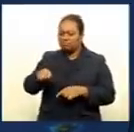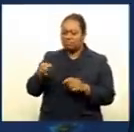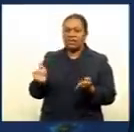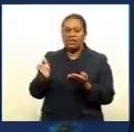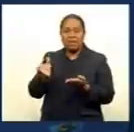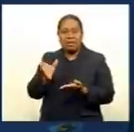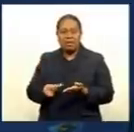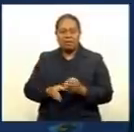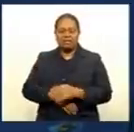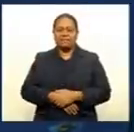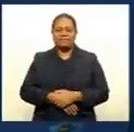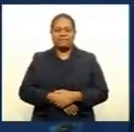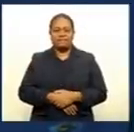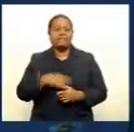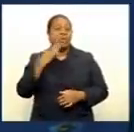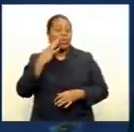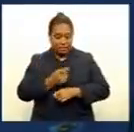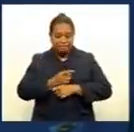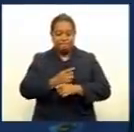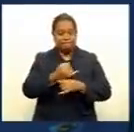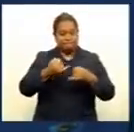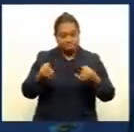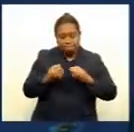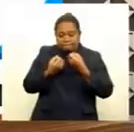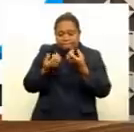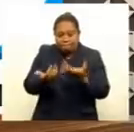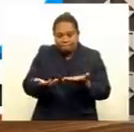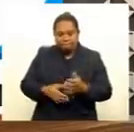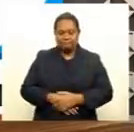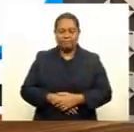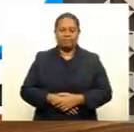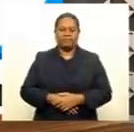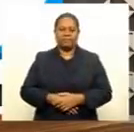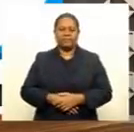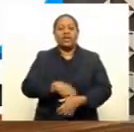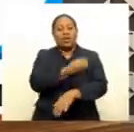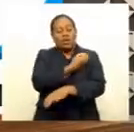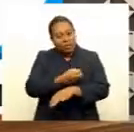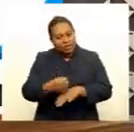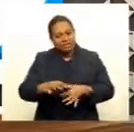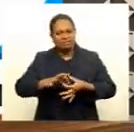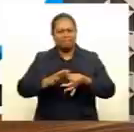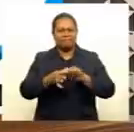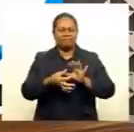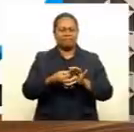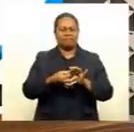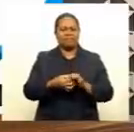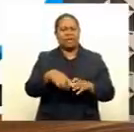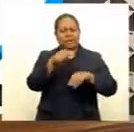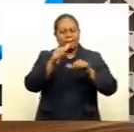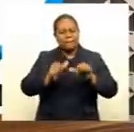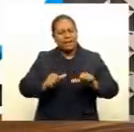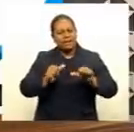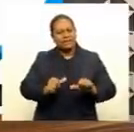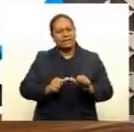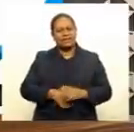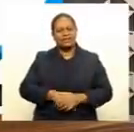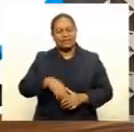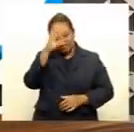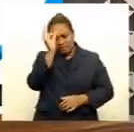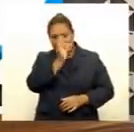that. So once the guidelines are out, we'll let the media know. Oceania National Olympic Committee President Dr. Robin Mitchell